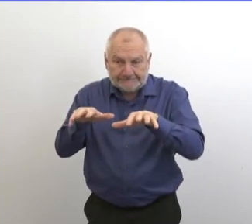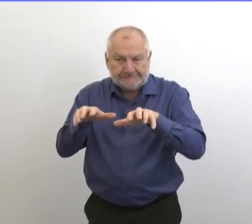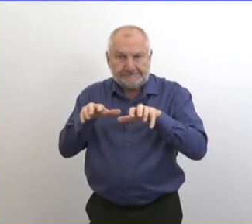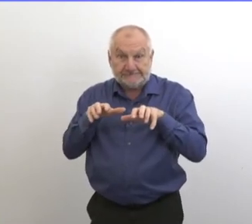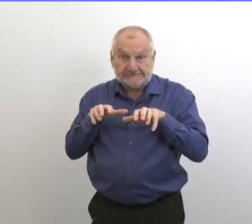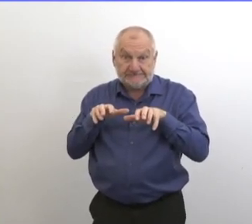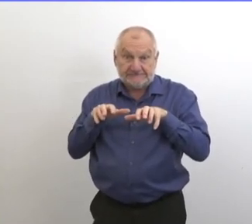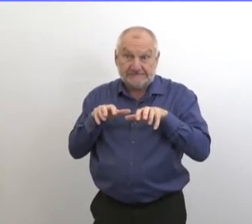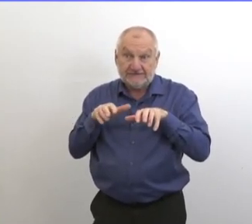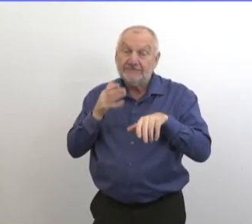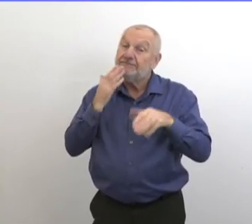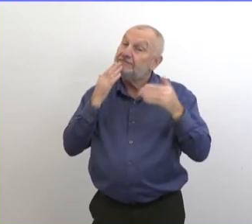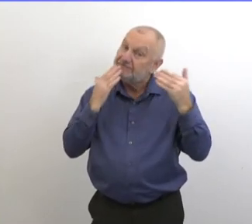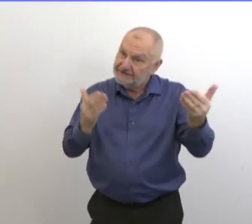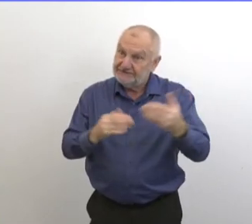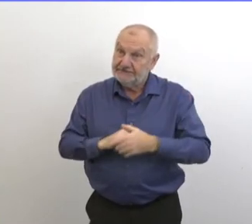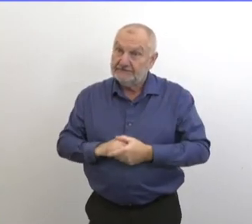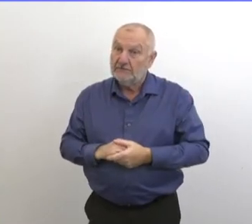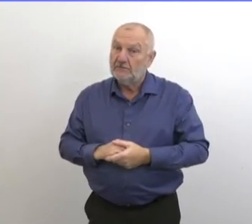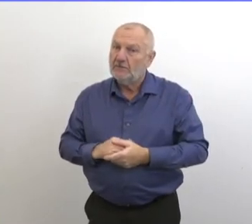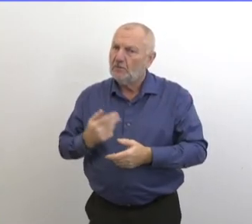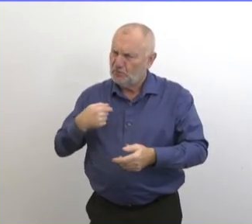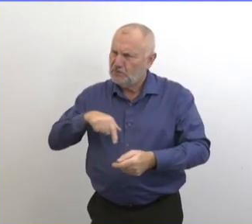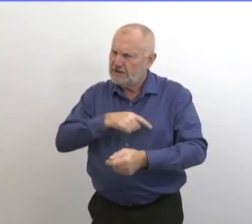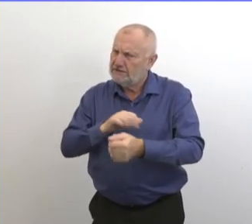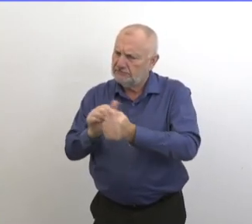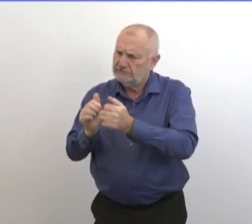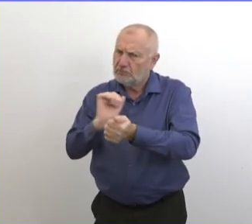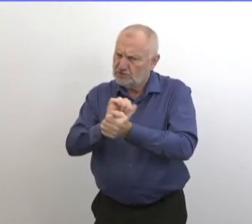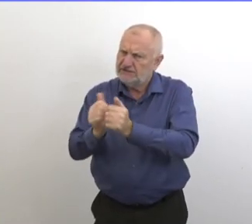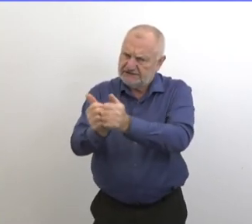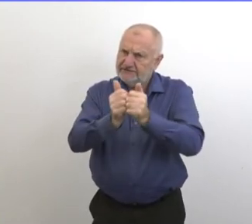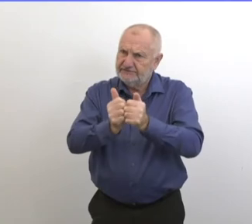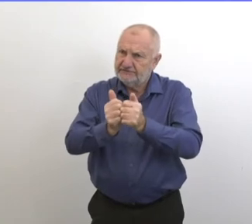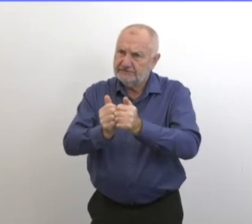this together. Thank you. Merci.